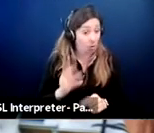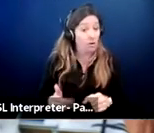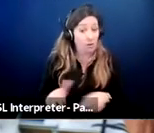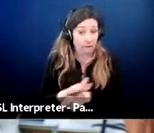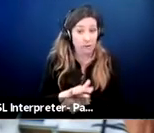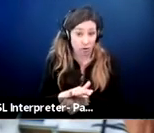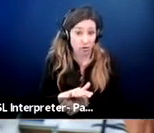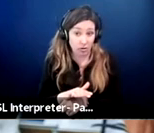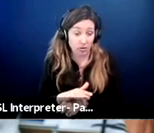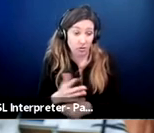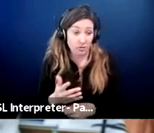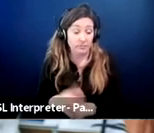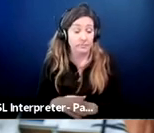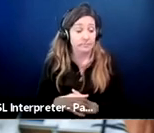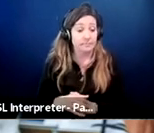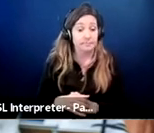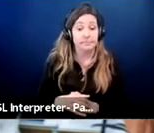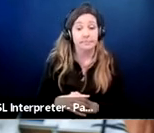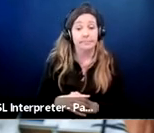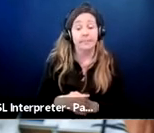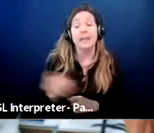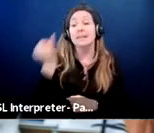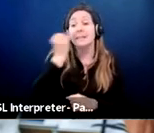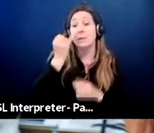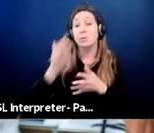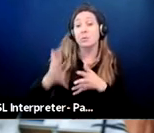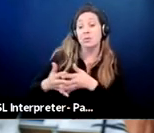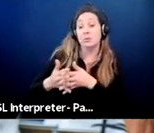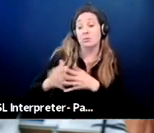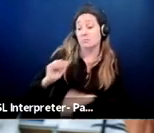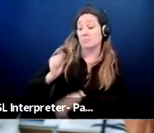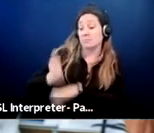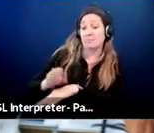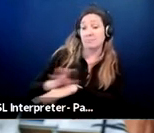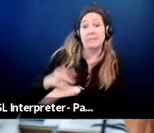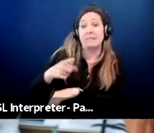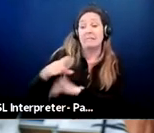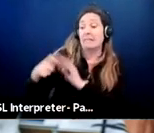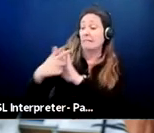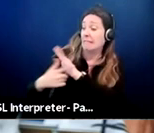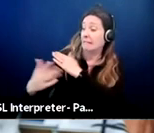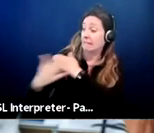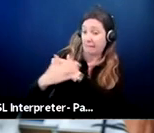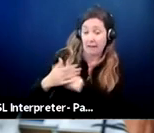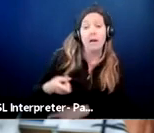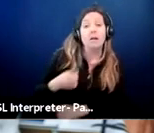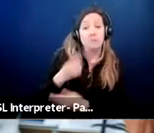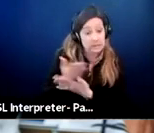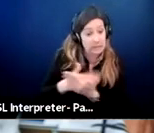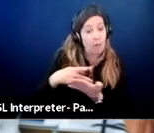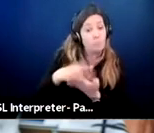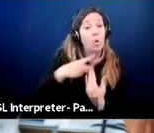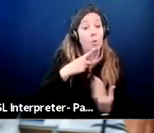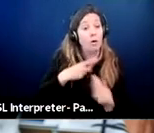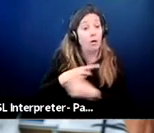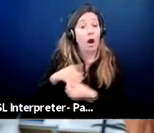were setting up shop in, let's say, the US, and you were getting some legal counsel, it'll cover up to 20% of those fees on some of the programs. So